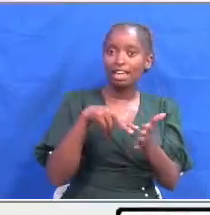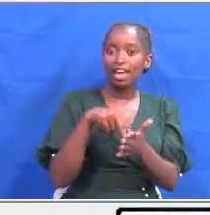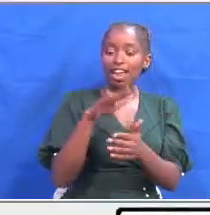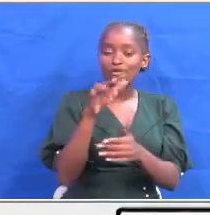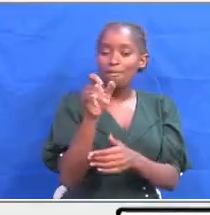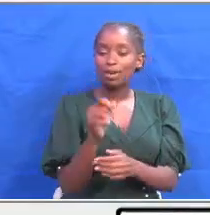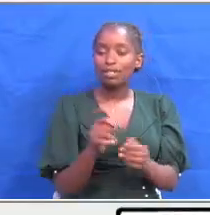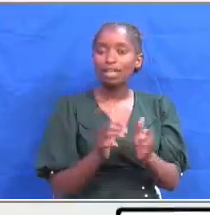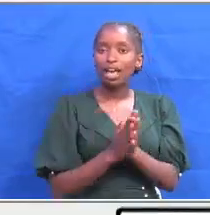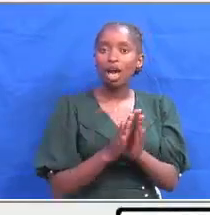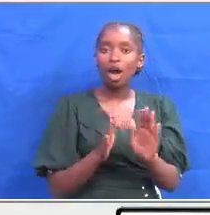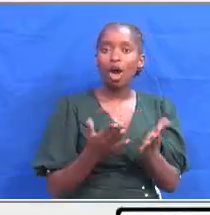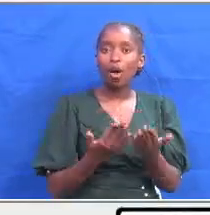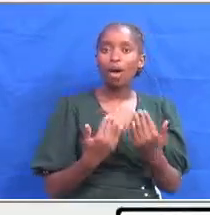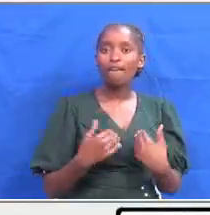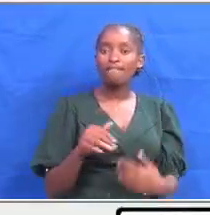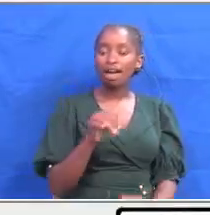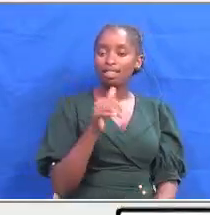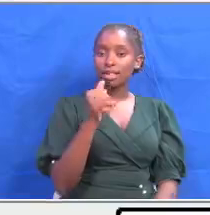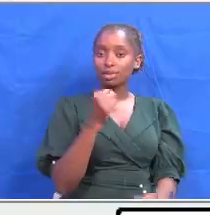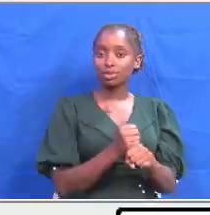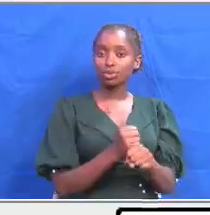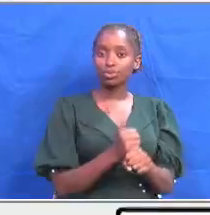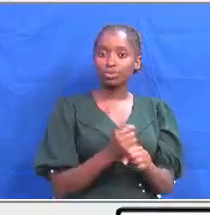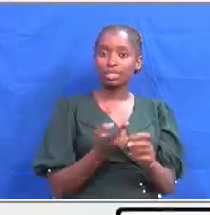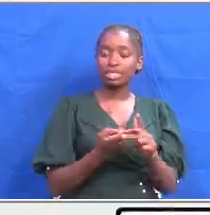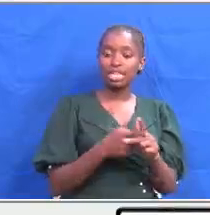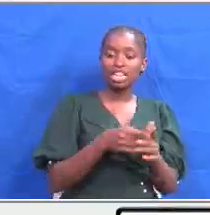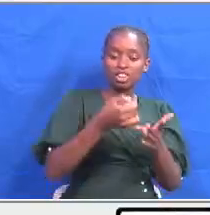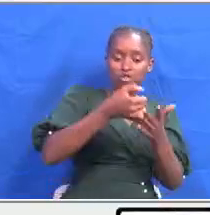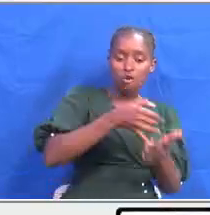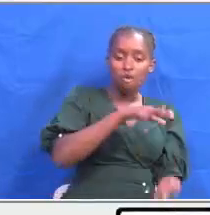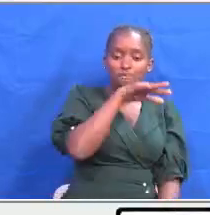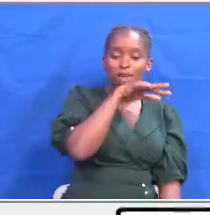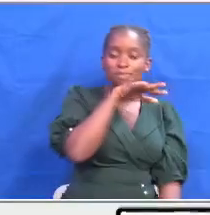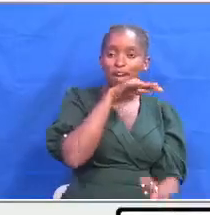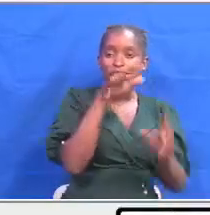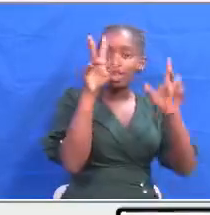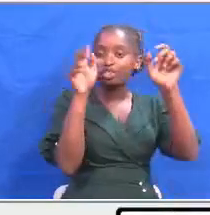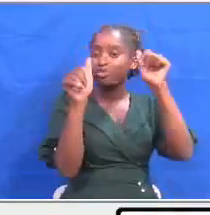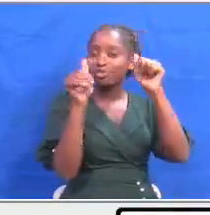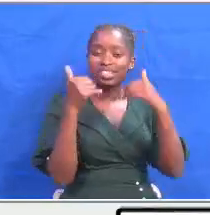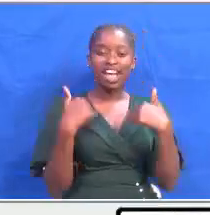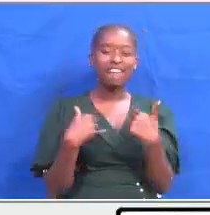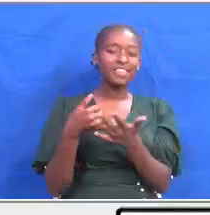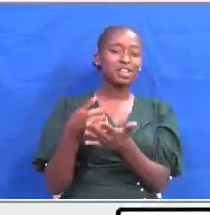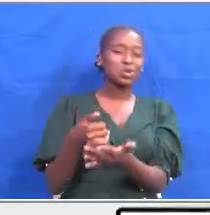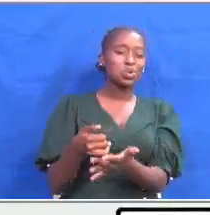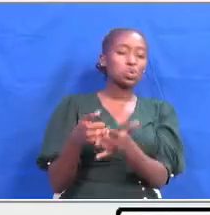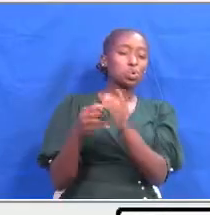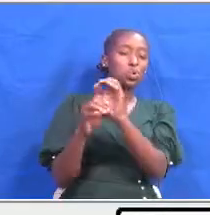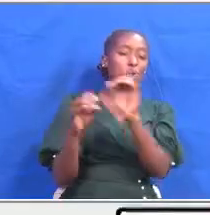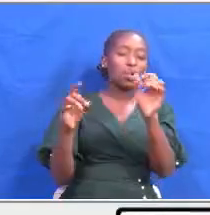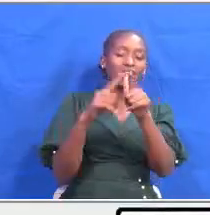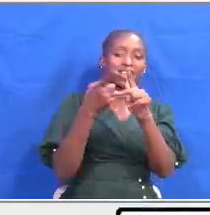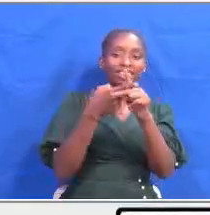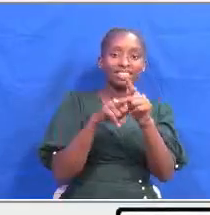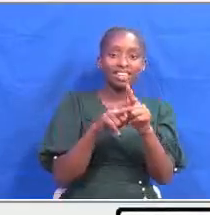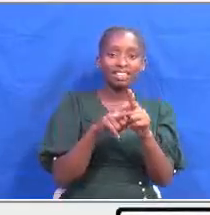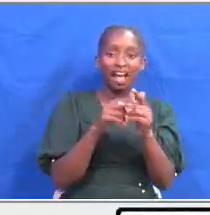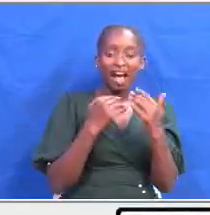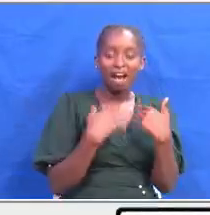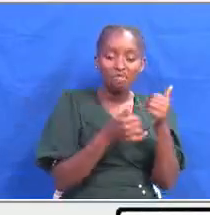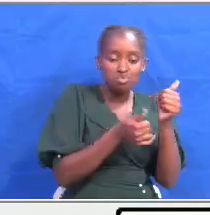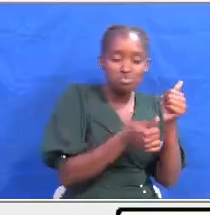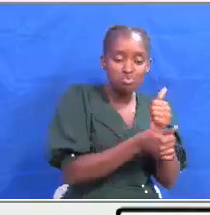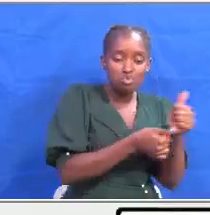the way Stinia has done, you start bringing Baba on issues that he has no business with, and you start abusing Baba, and you start